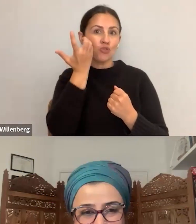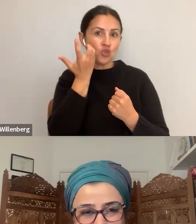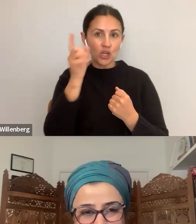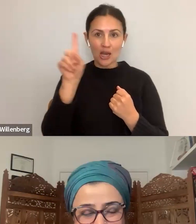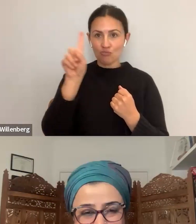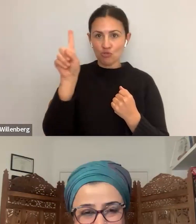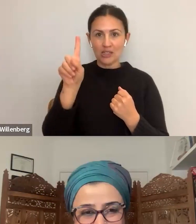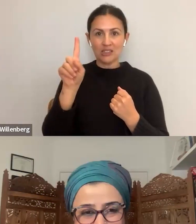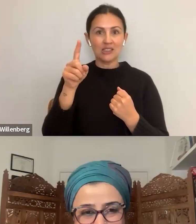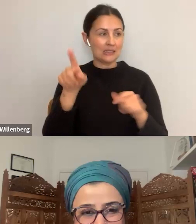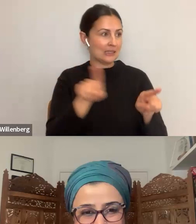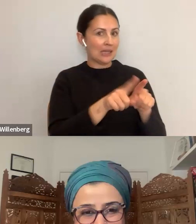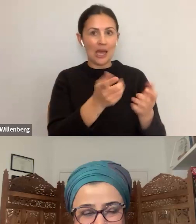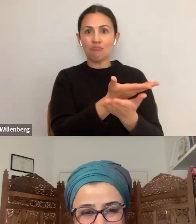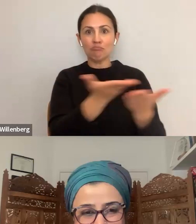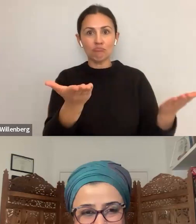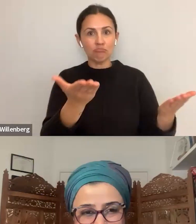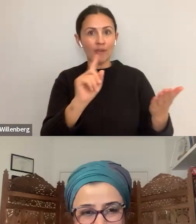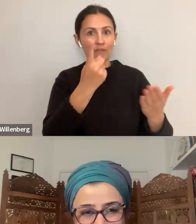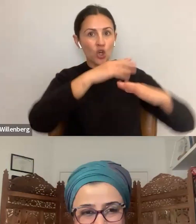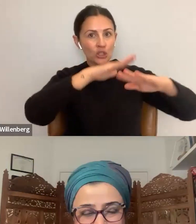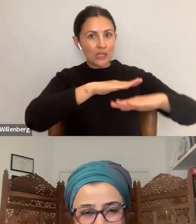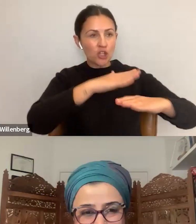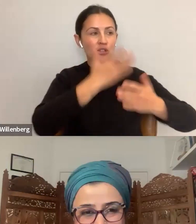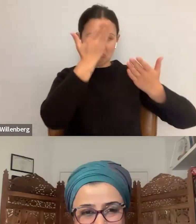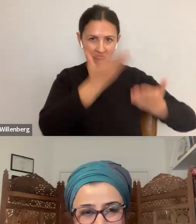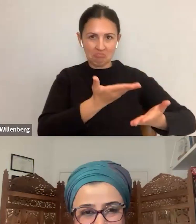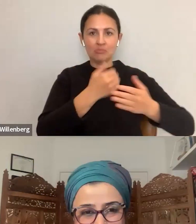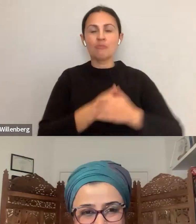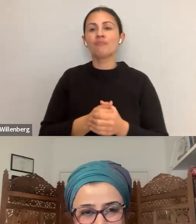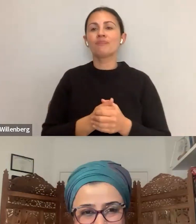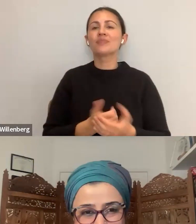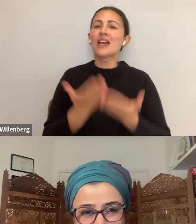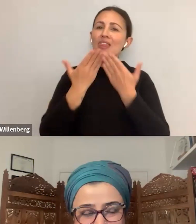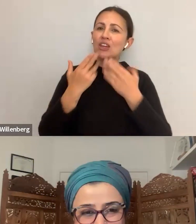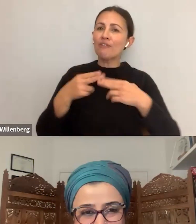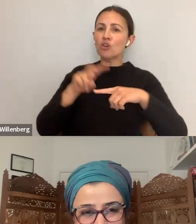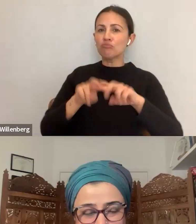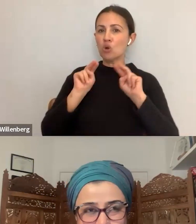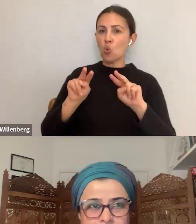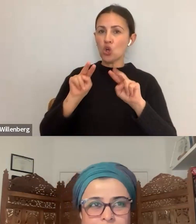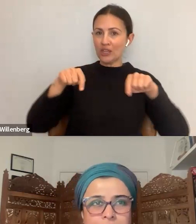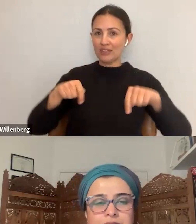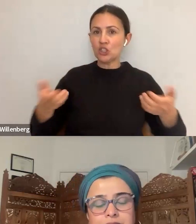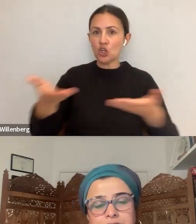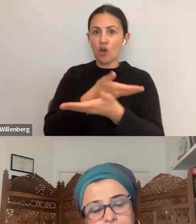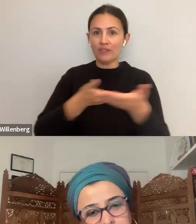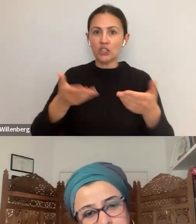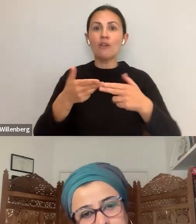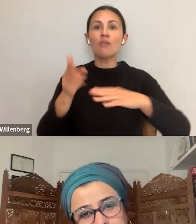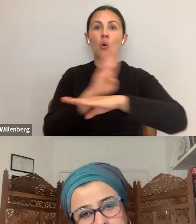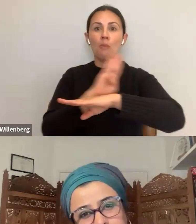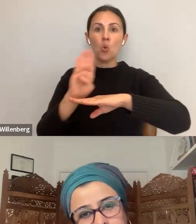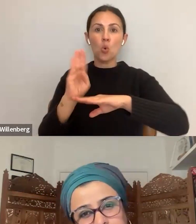First Nations folks who are joining us today. Thanks for attending today's governance conversation titled Board